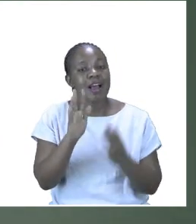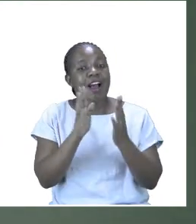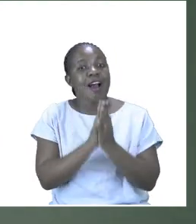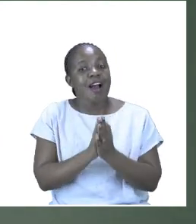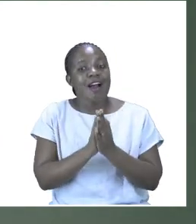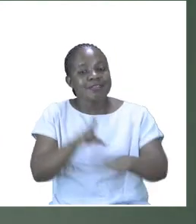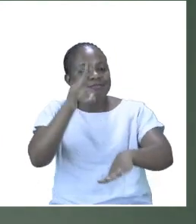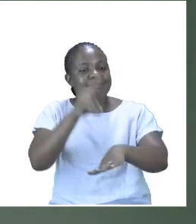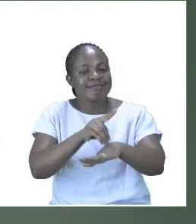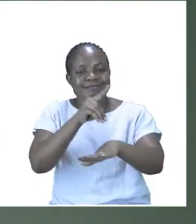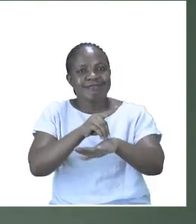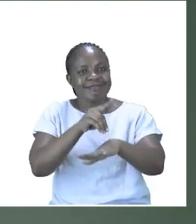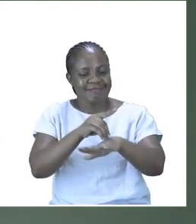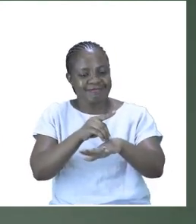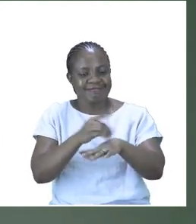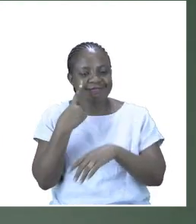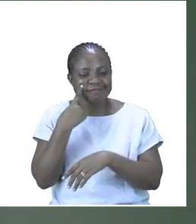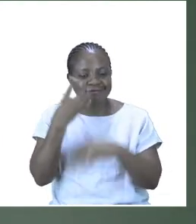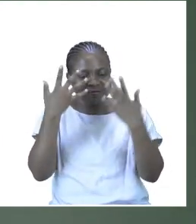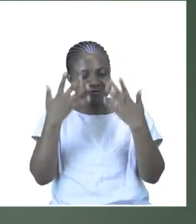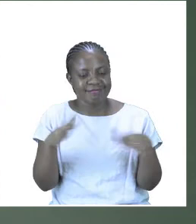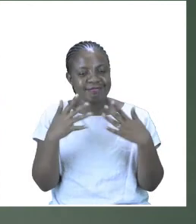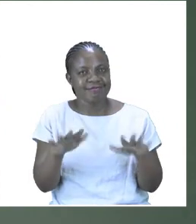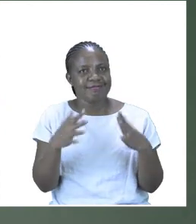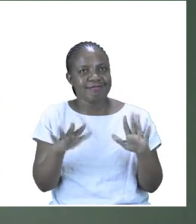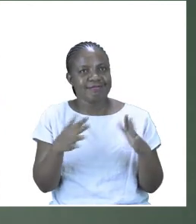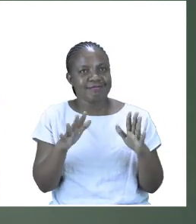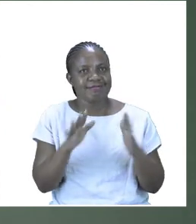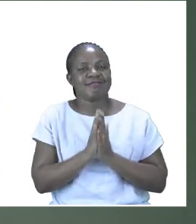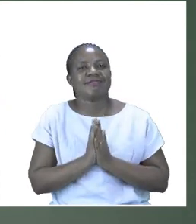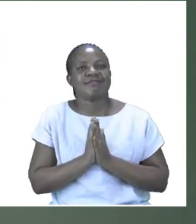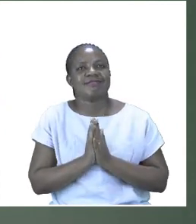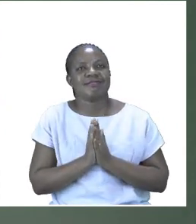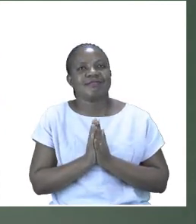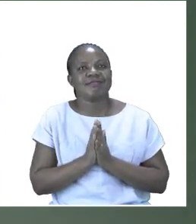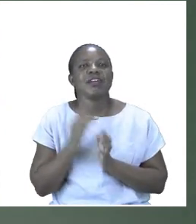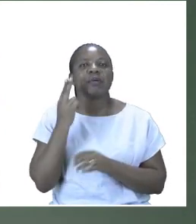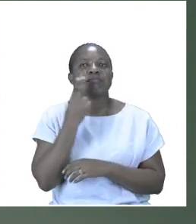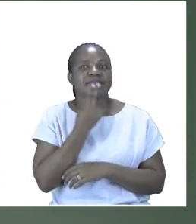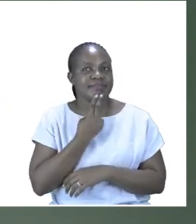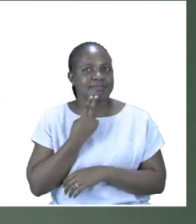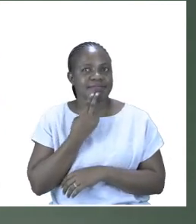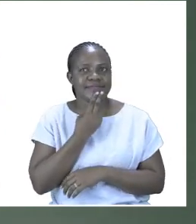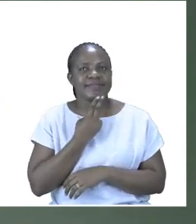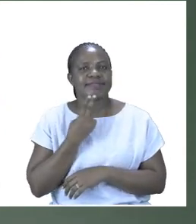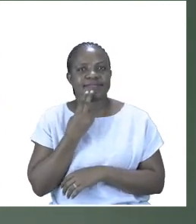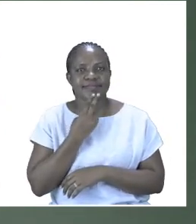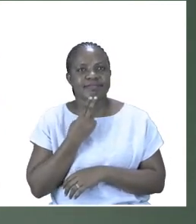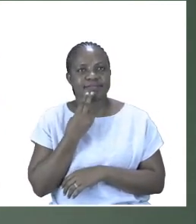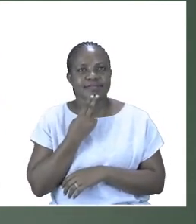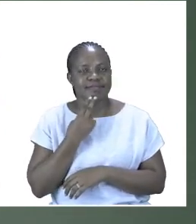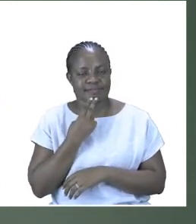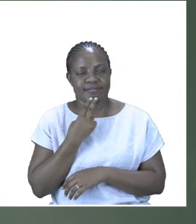our word doctor. So we take our pencil and we cross